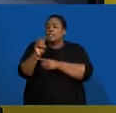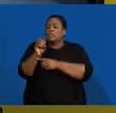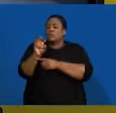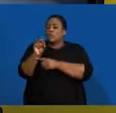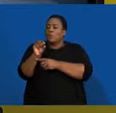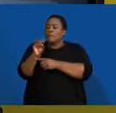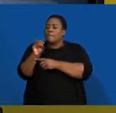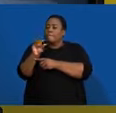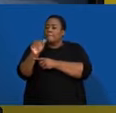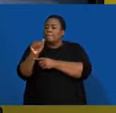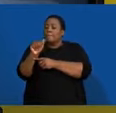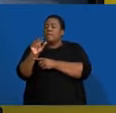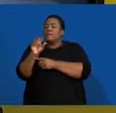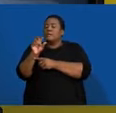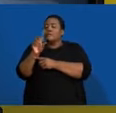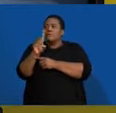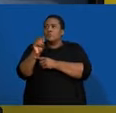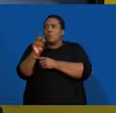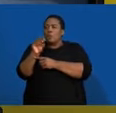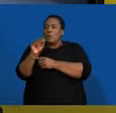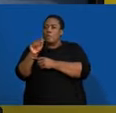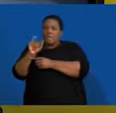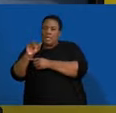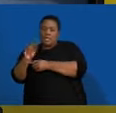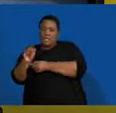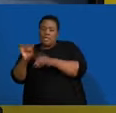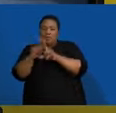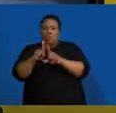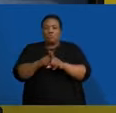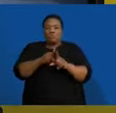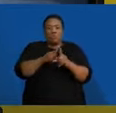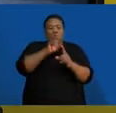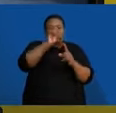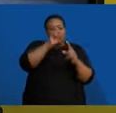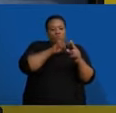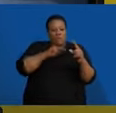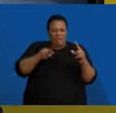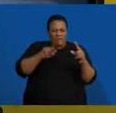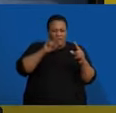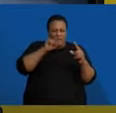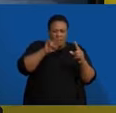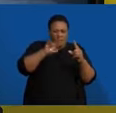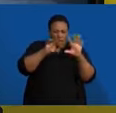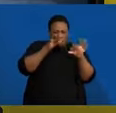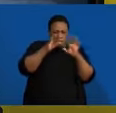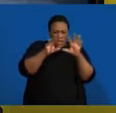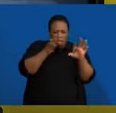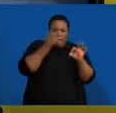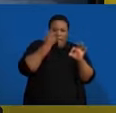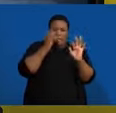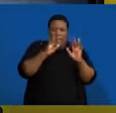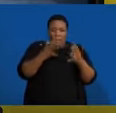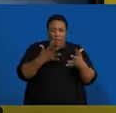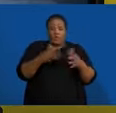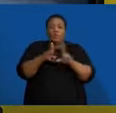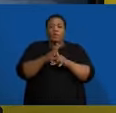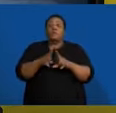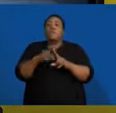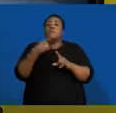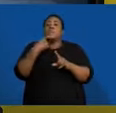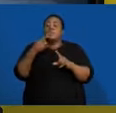us. Also, how to interpret the graph. And then lastly, you need to know how to look at lengths when